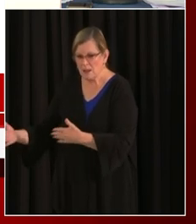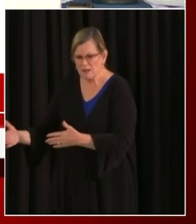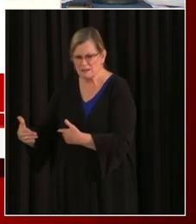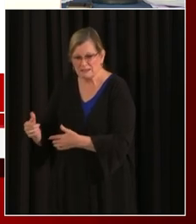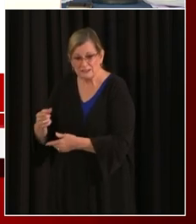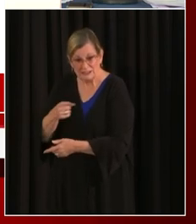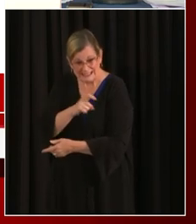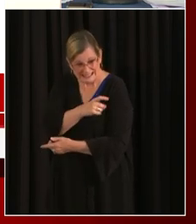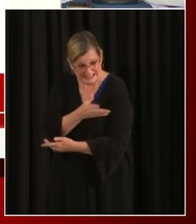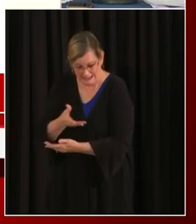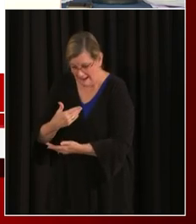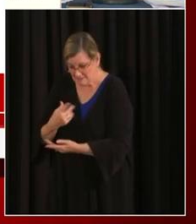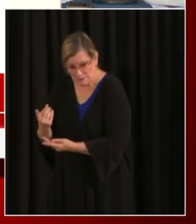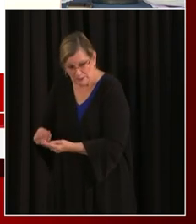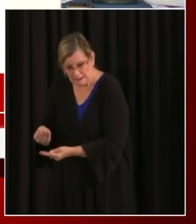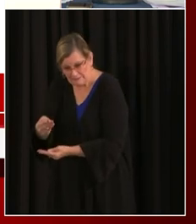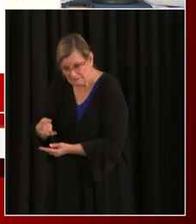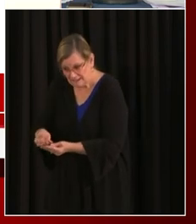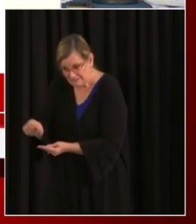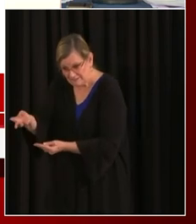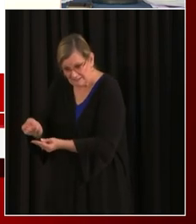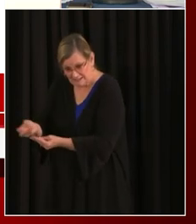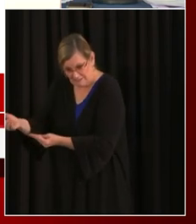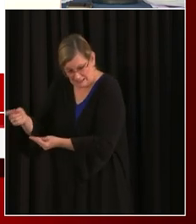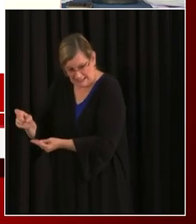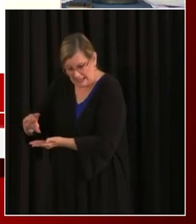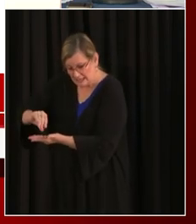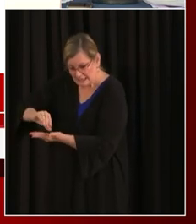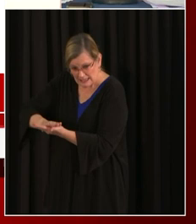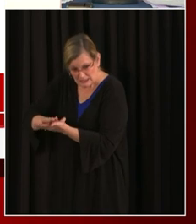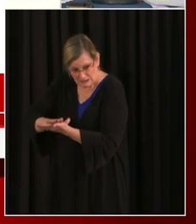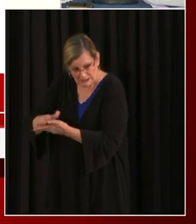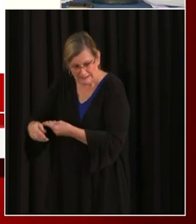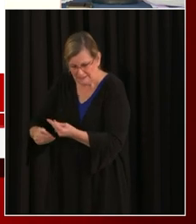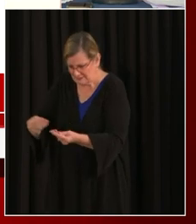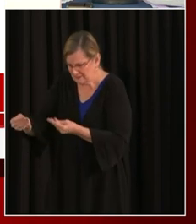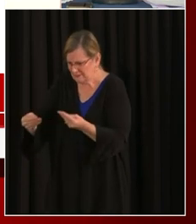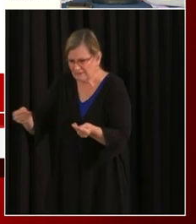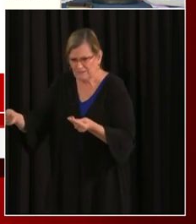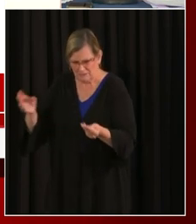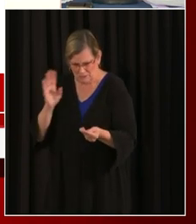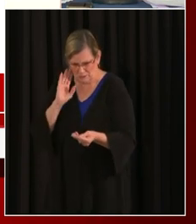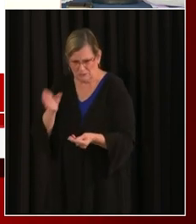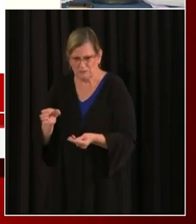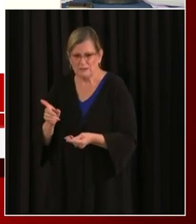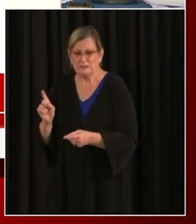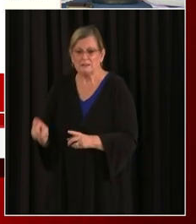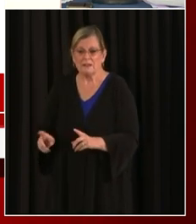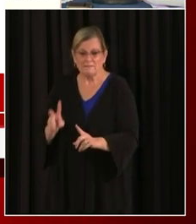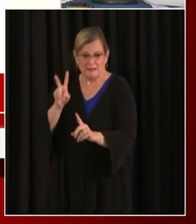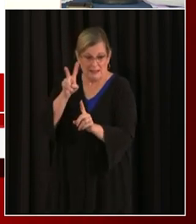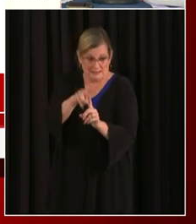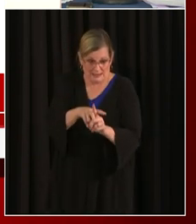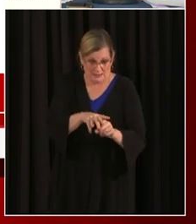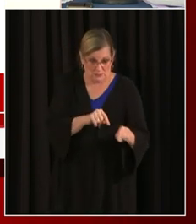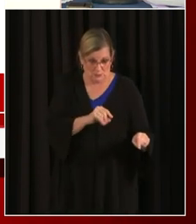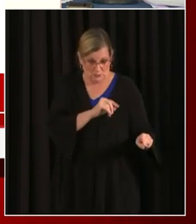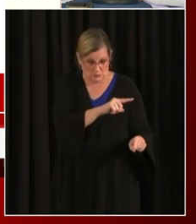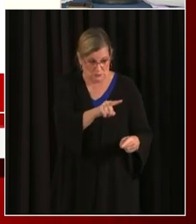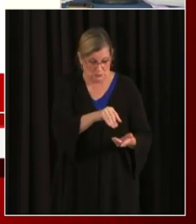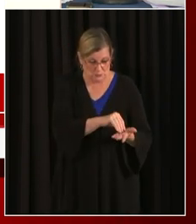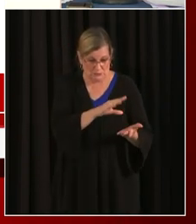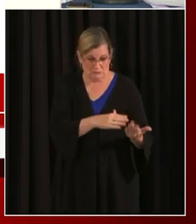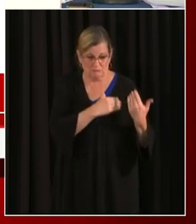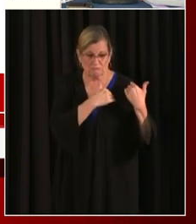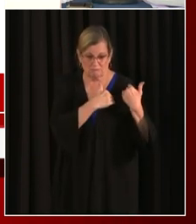health protocols. And also, schools were careful to remind us that you've got to assign students and staff to everything that they might interact